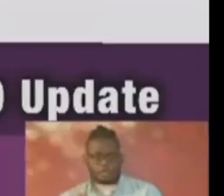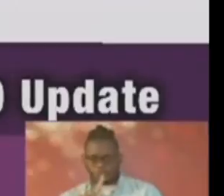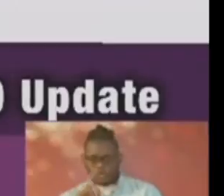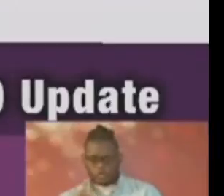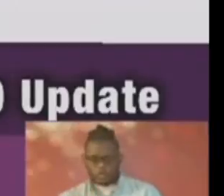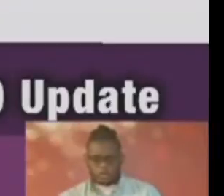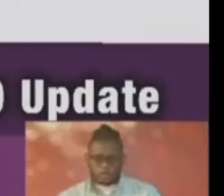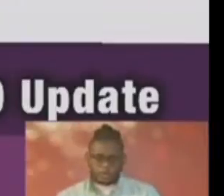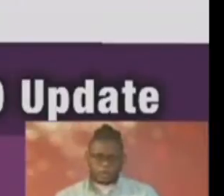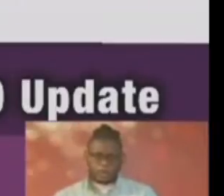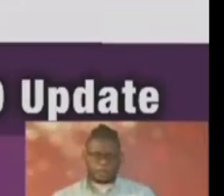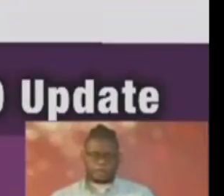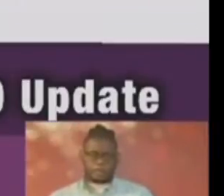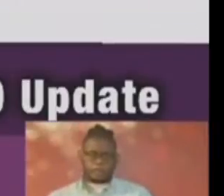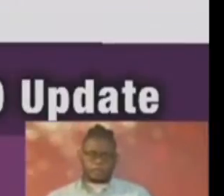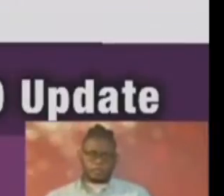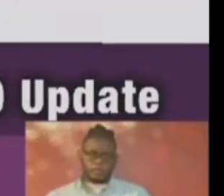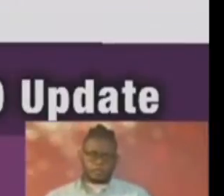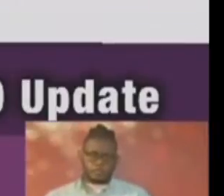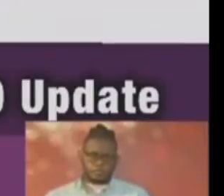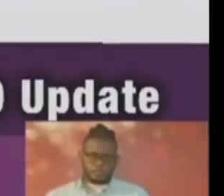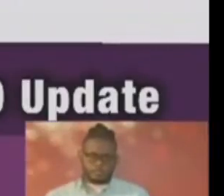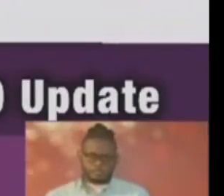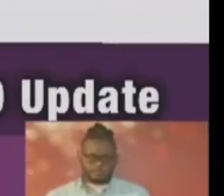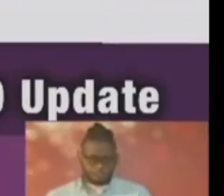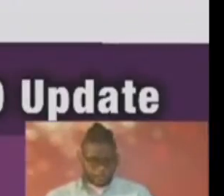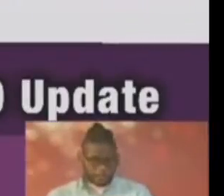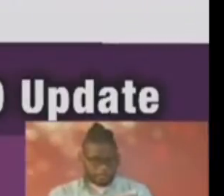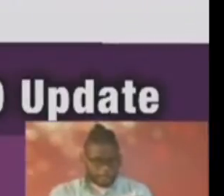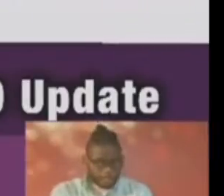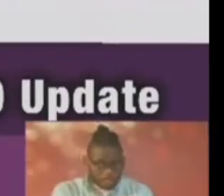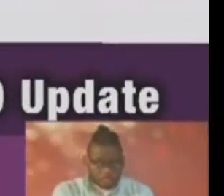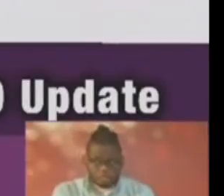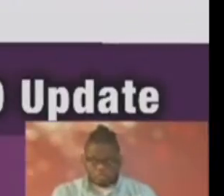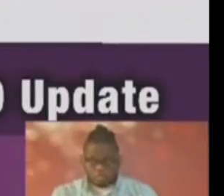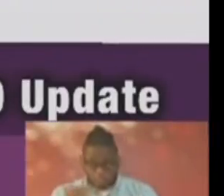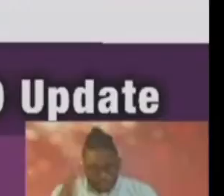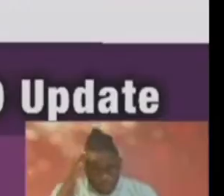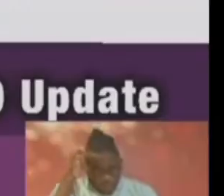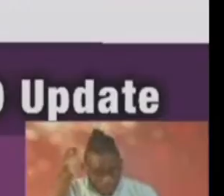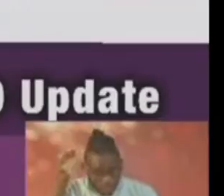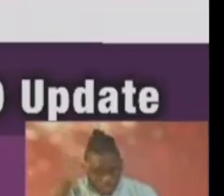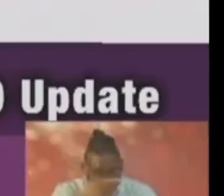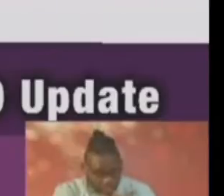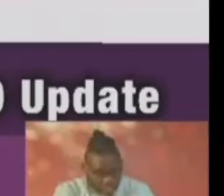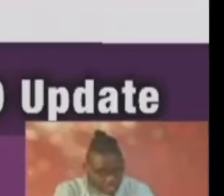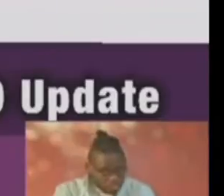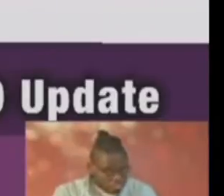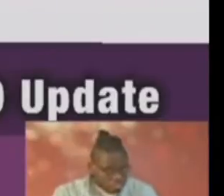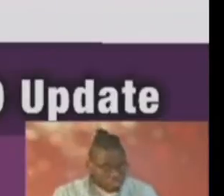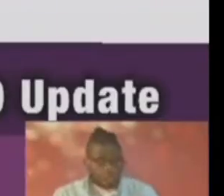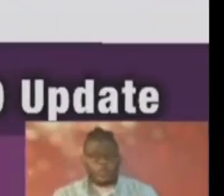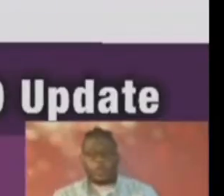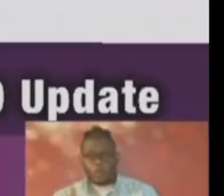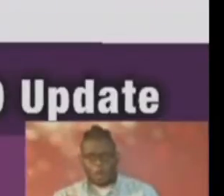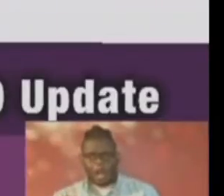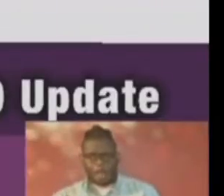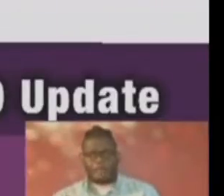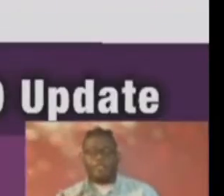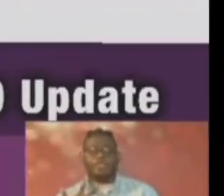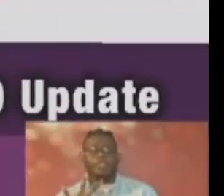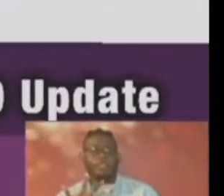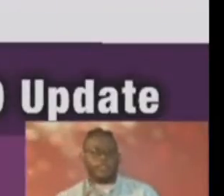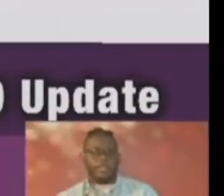to do with the vaccine, or the future vaccine, whichever one. We have three now, one from AstraZeneca, I think,